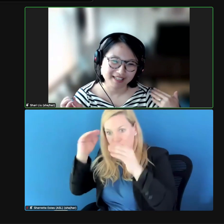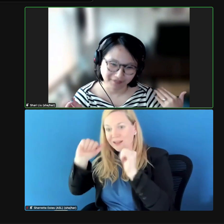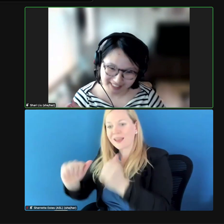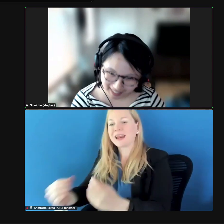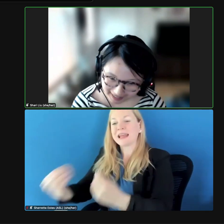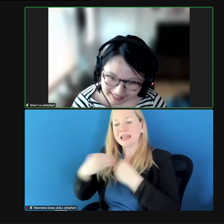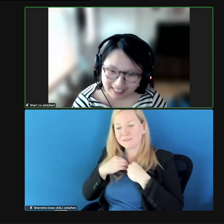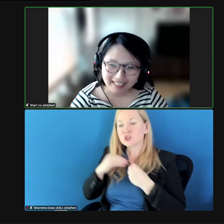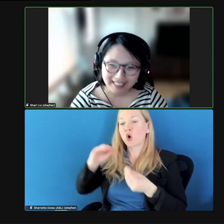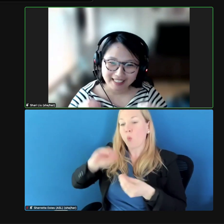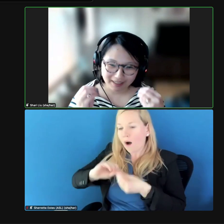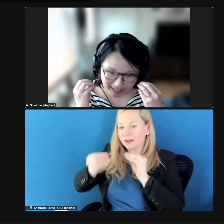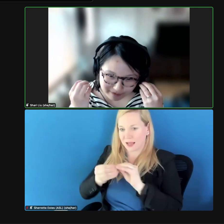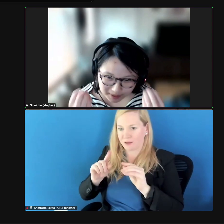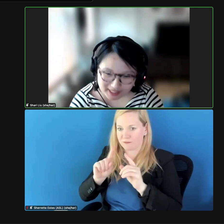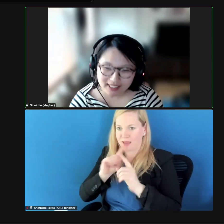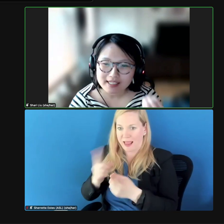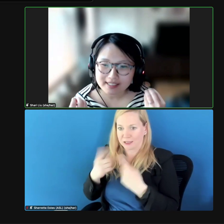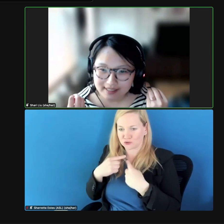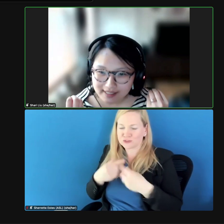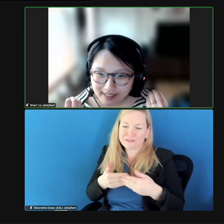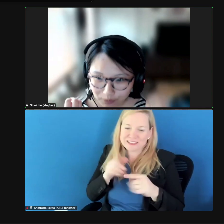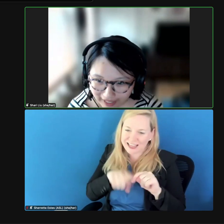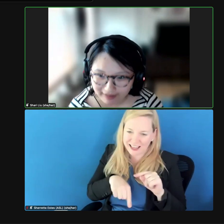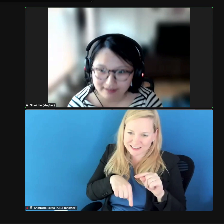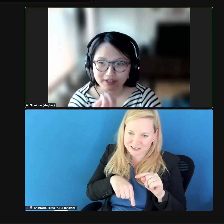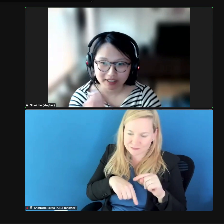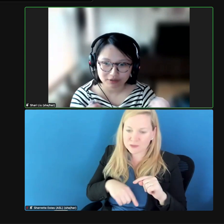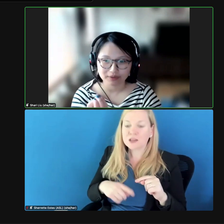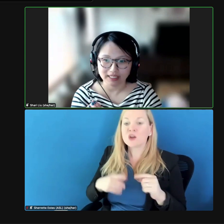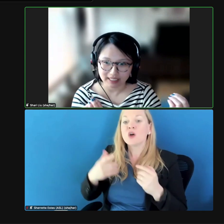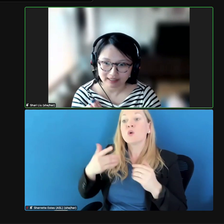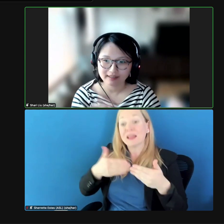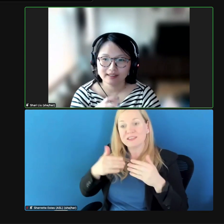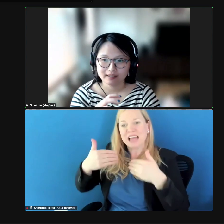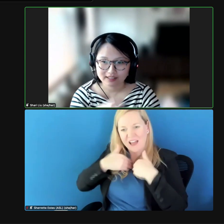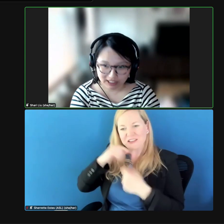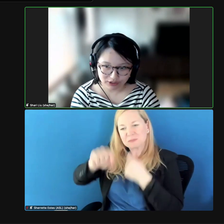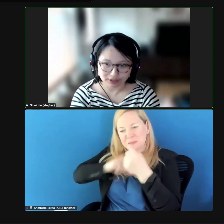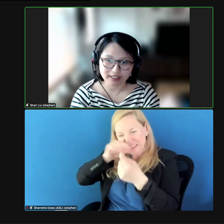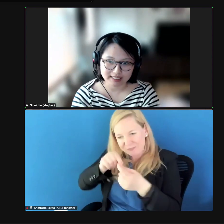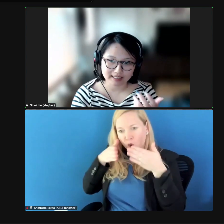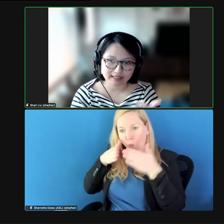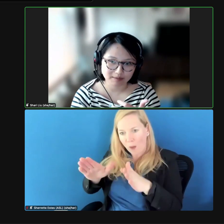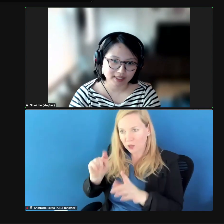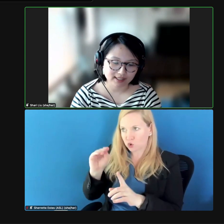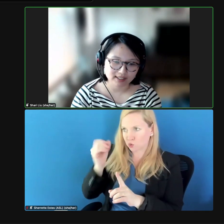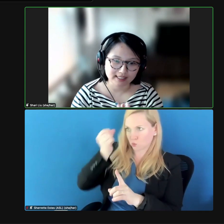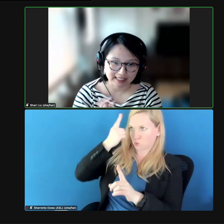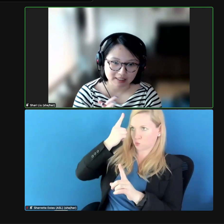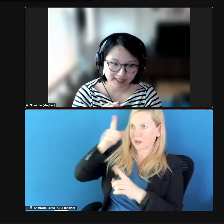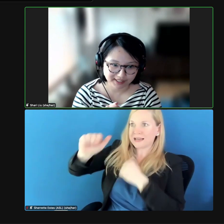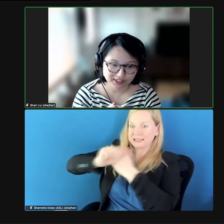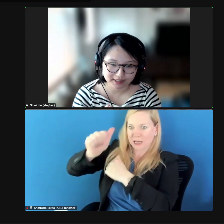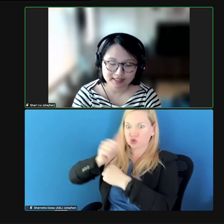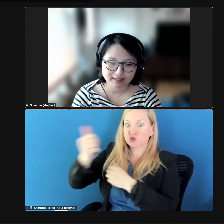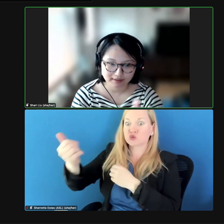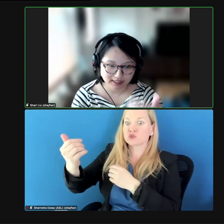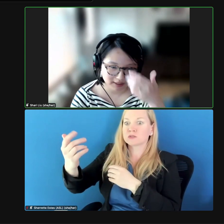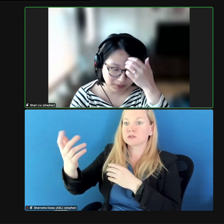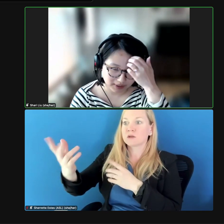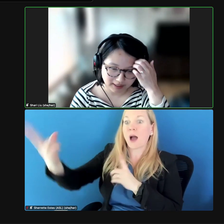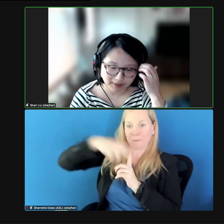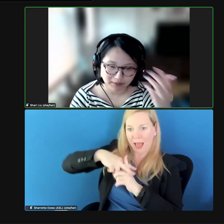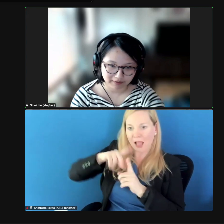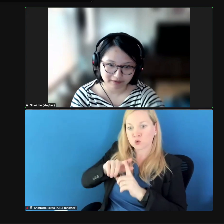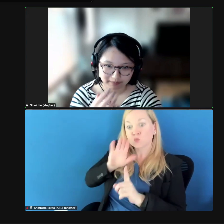in a way that infants can't, they have precise ways of integrating danger into their predictions and explanations. So